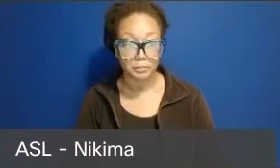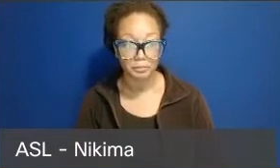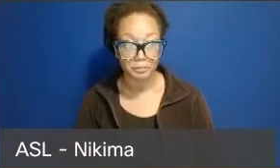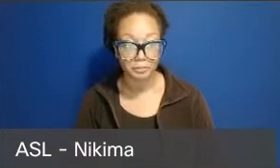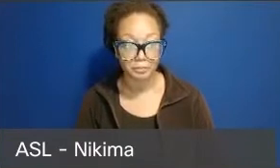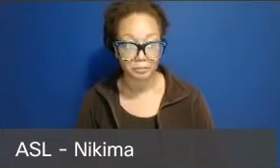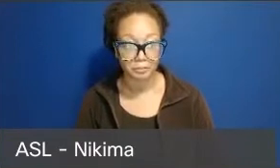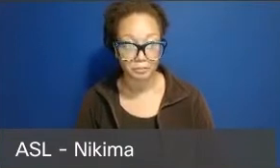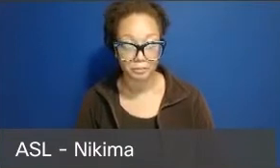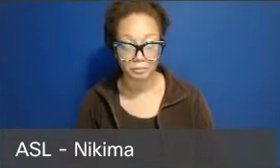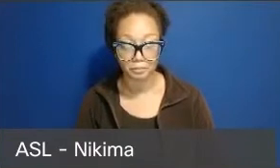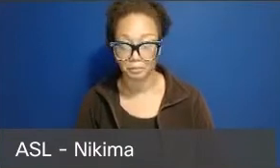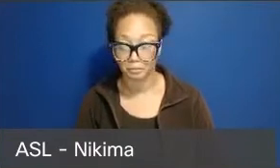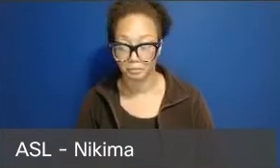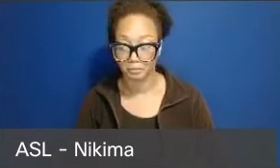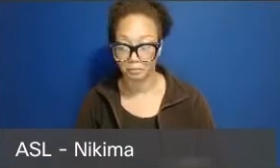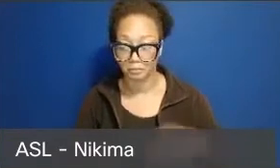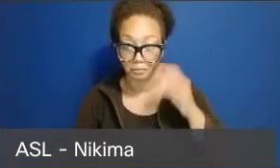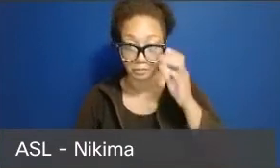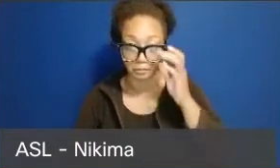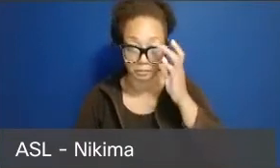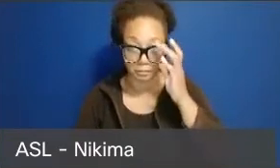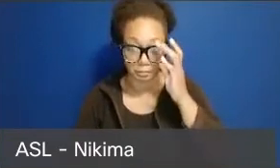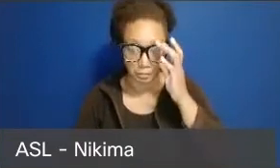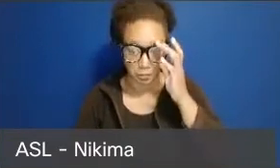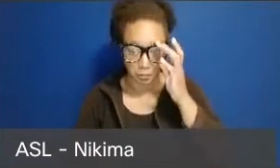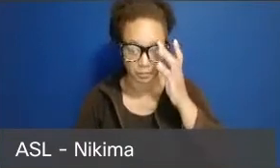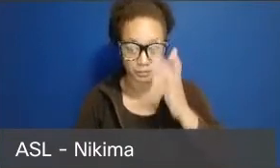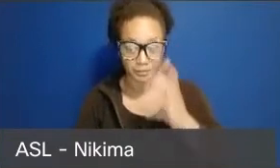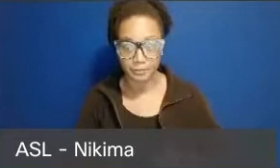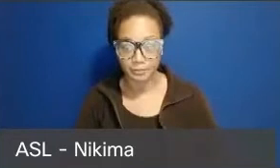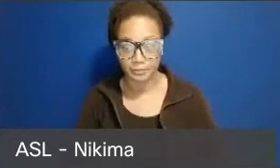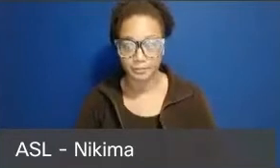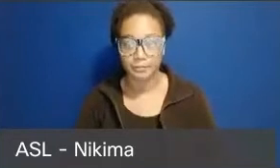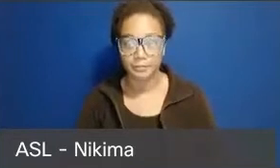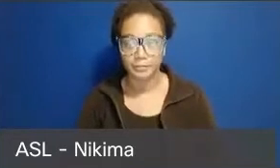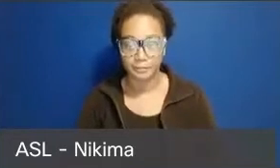It's a smart search, so it's going to give you some options. Click on Ohio.